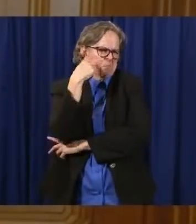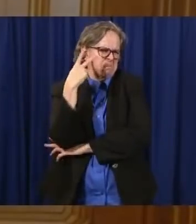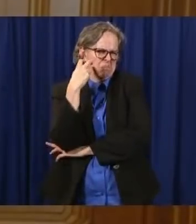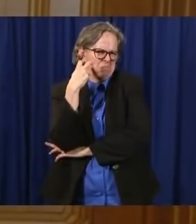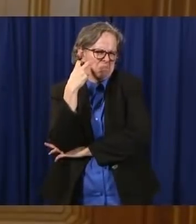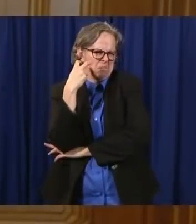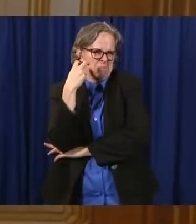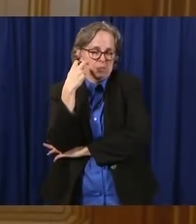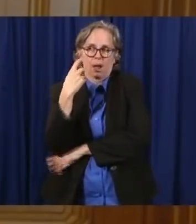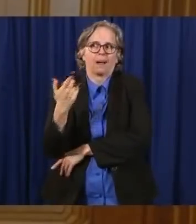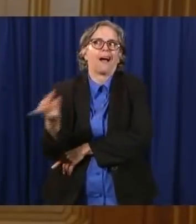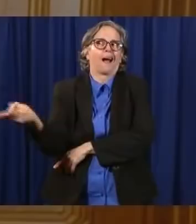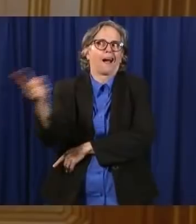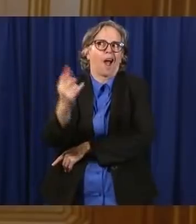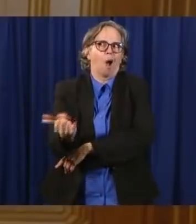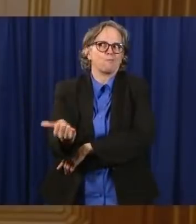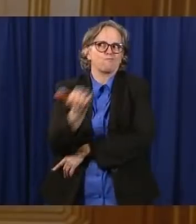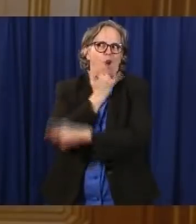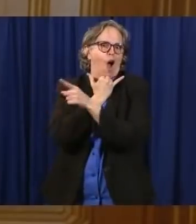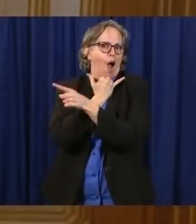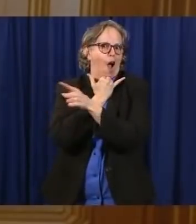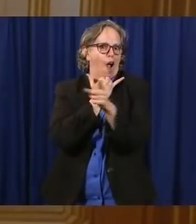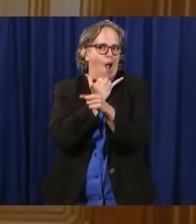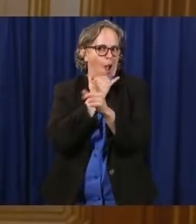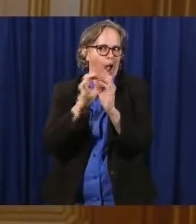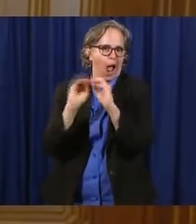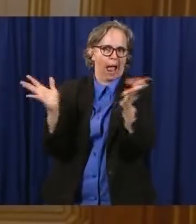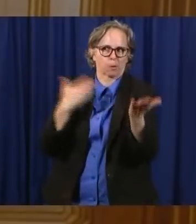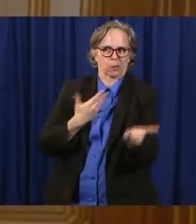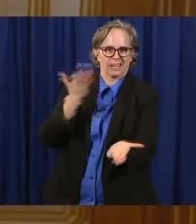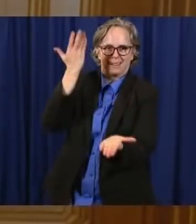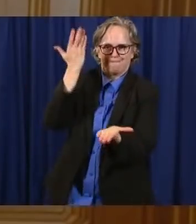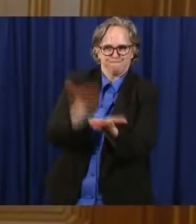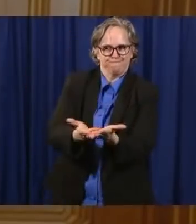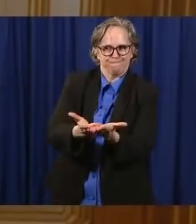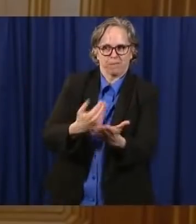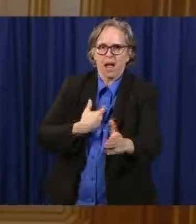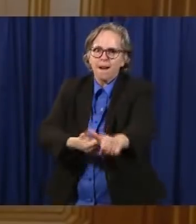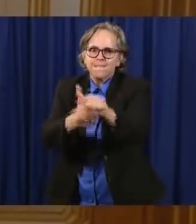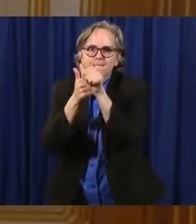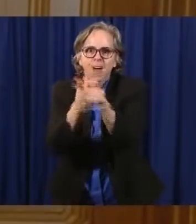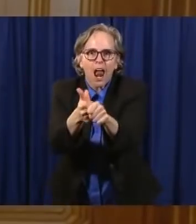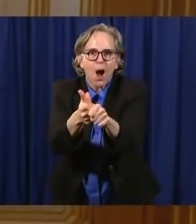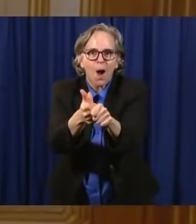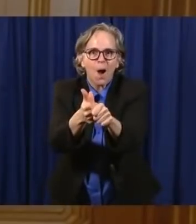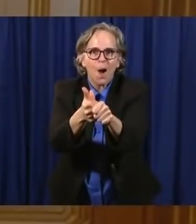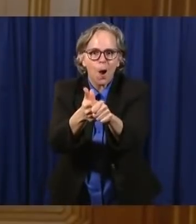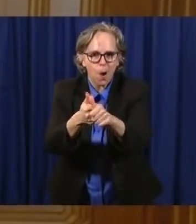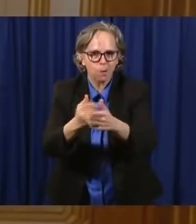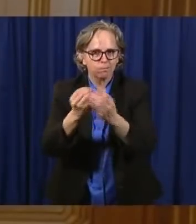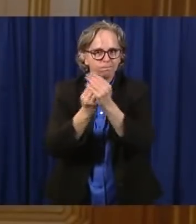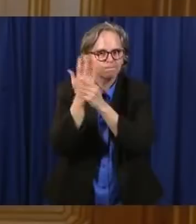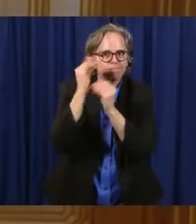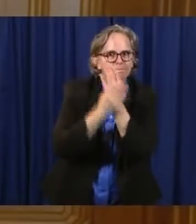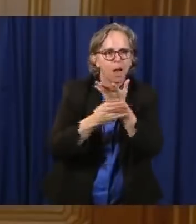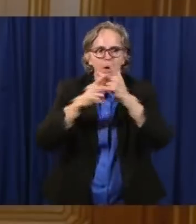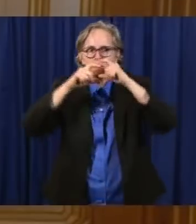some. And so they had one level of compliance that they thought.